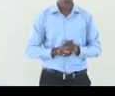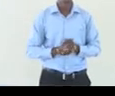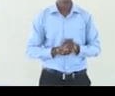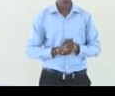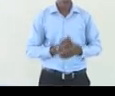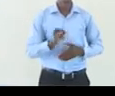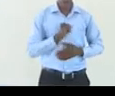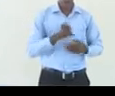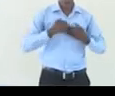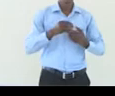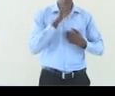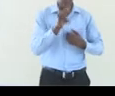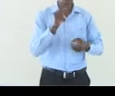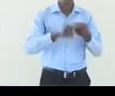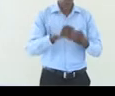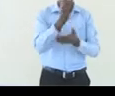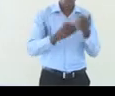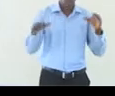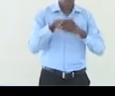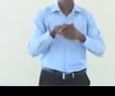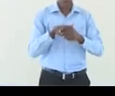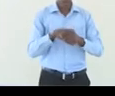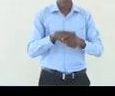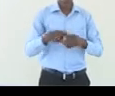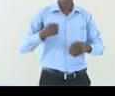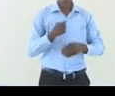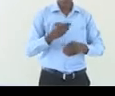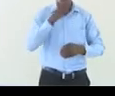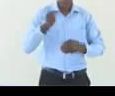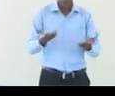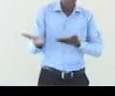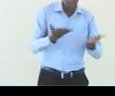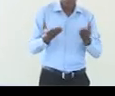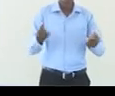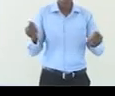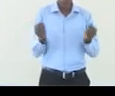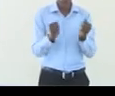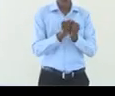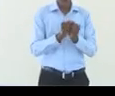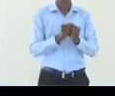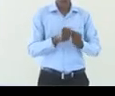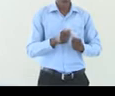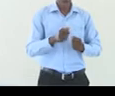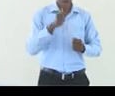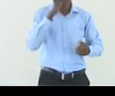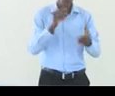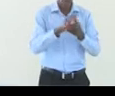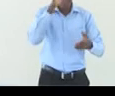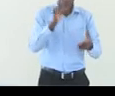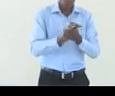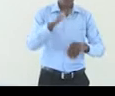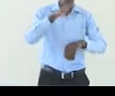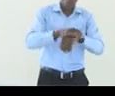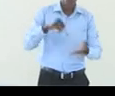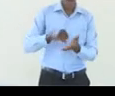I've been to some marriage occasions, and we were served champagne with the image of the couple engraved on